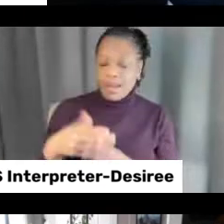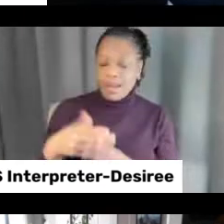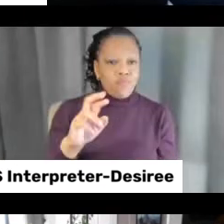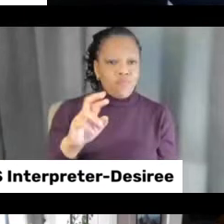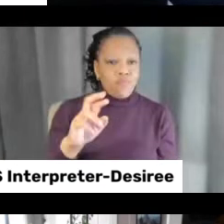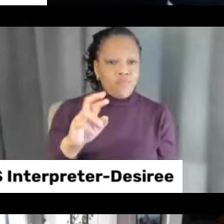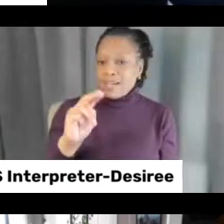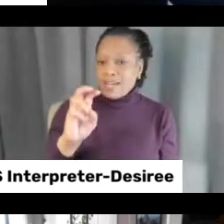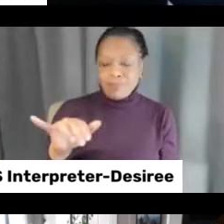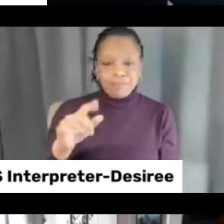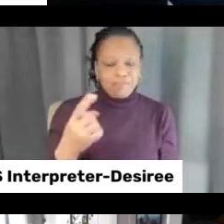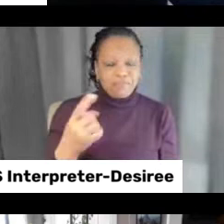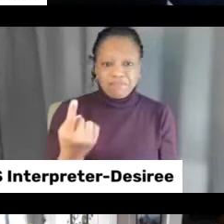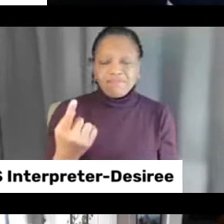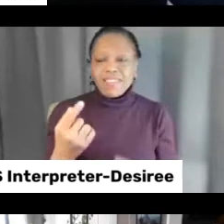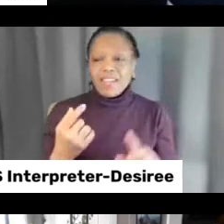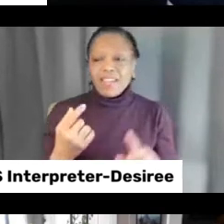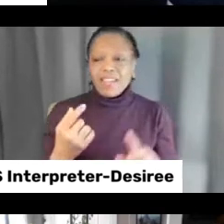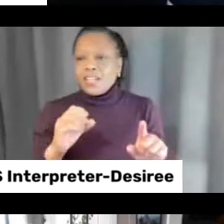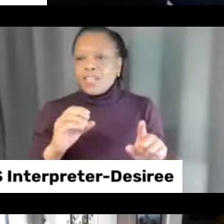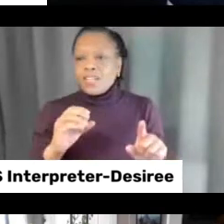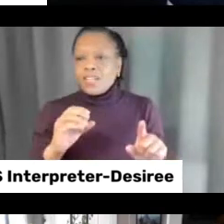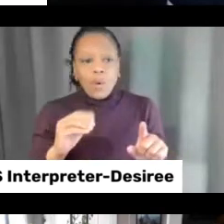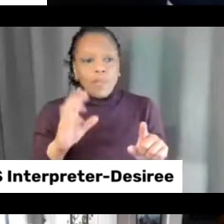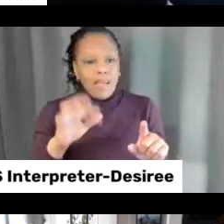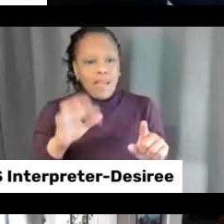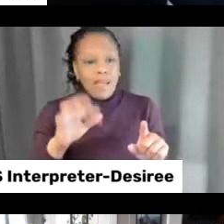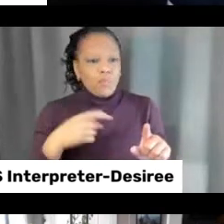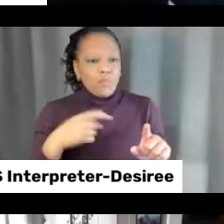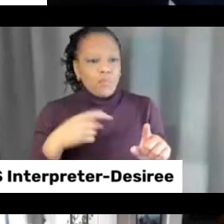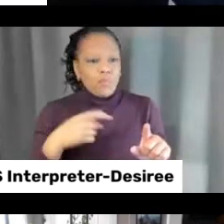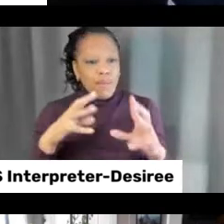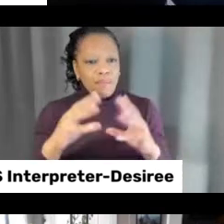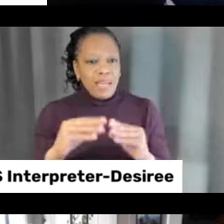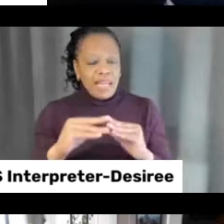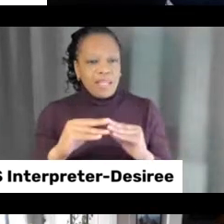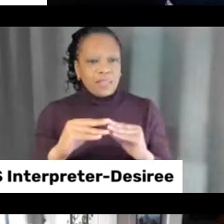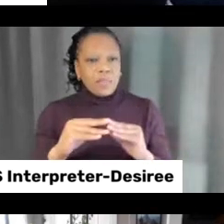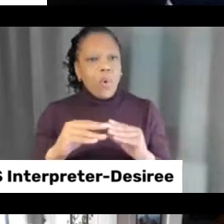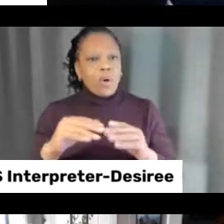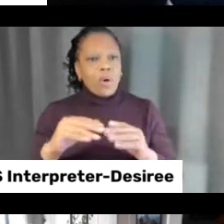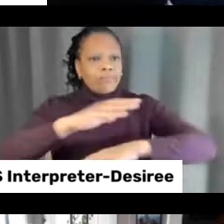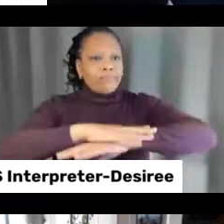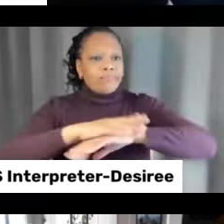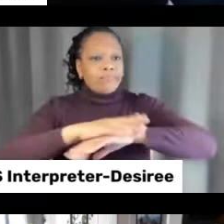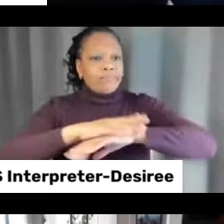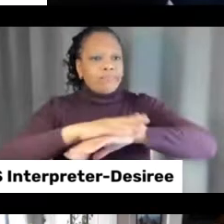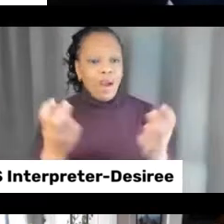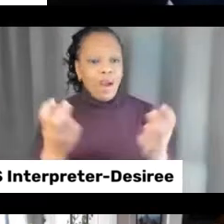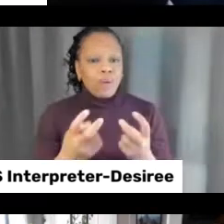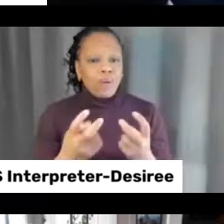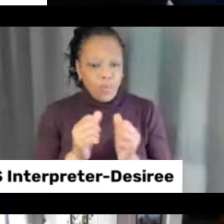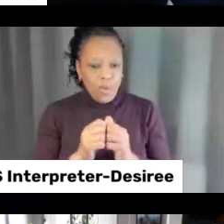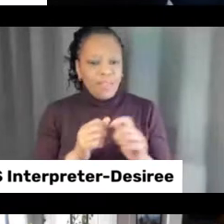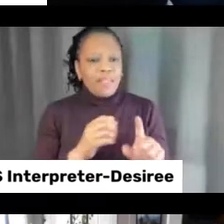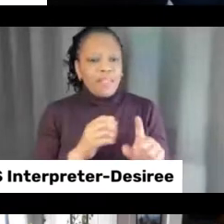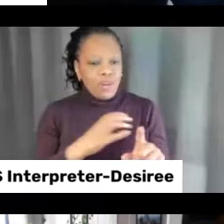roundtables with the members of Congress, and we'll be participating in field hearings. I mentioned those field